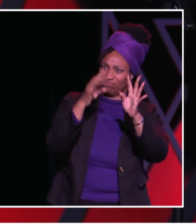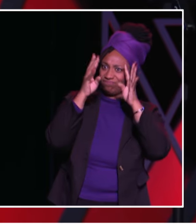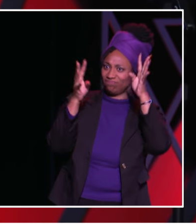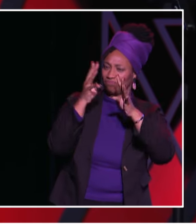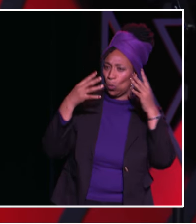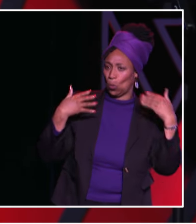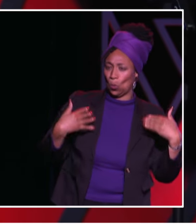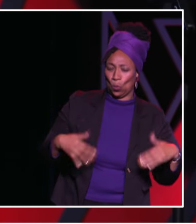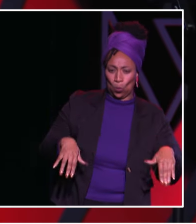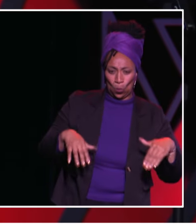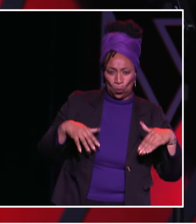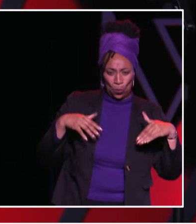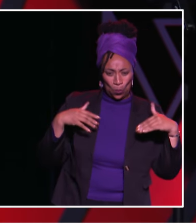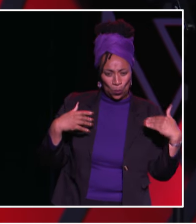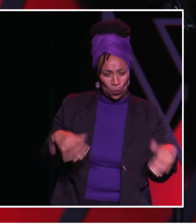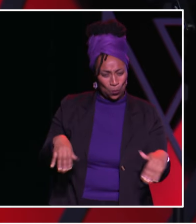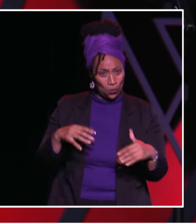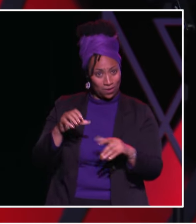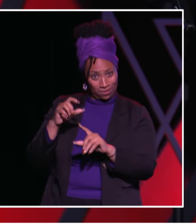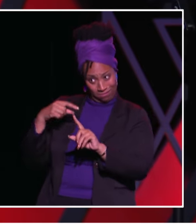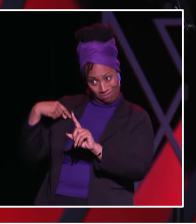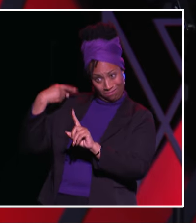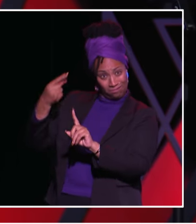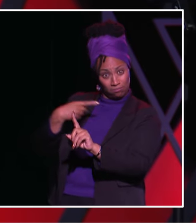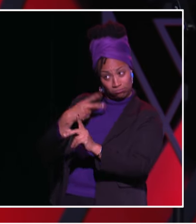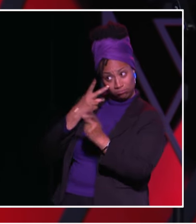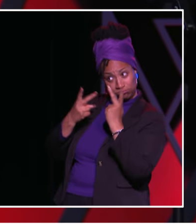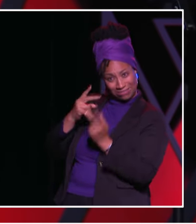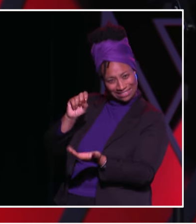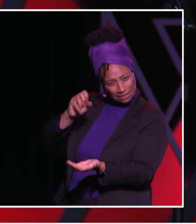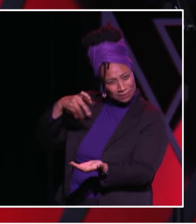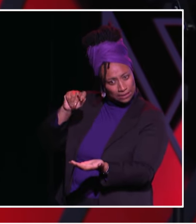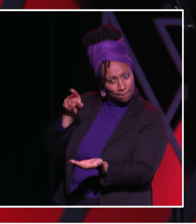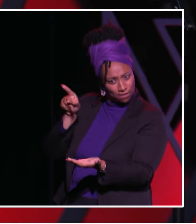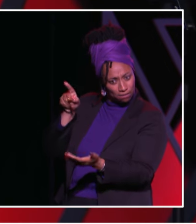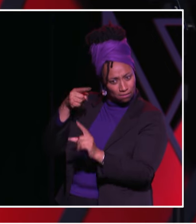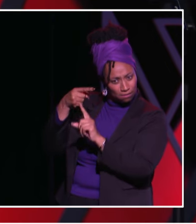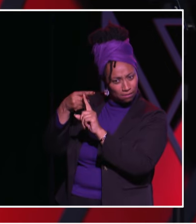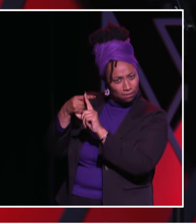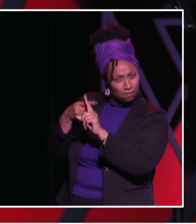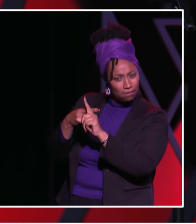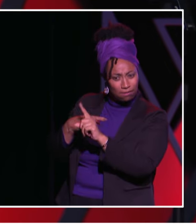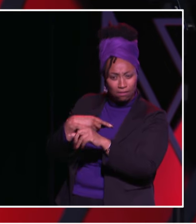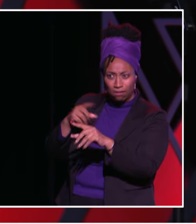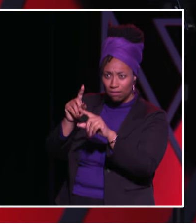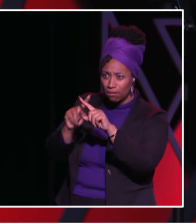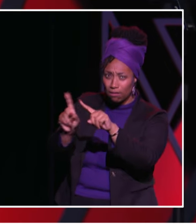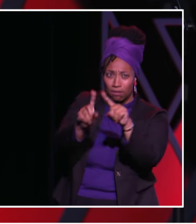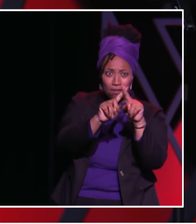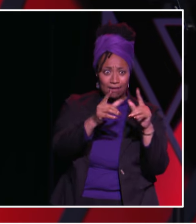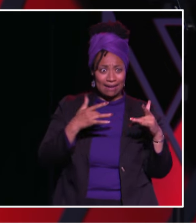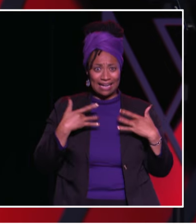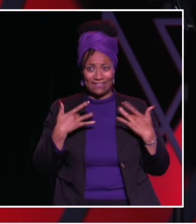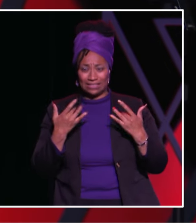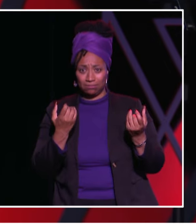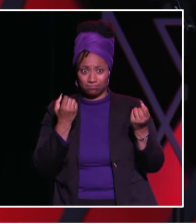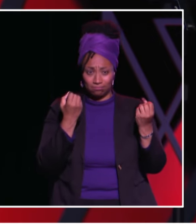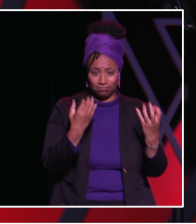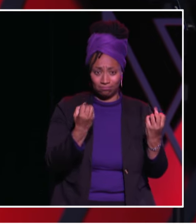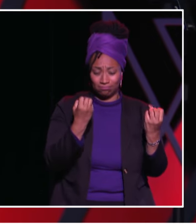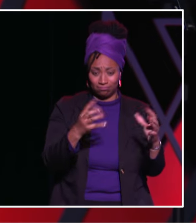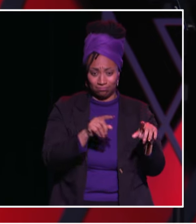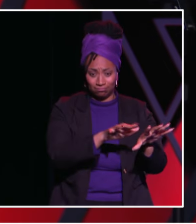has it been for the arts in D.C. Art All Night, once again, transformed neighborhoods